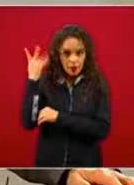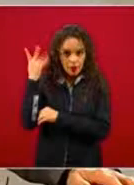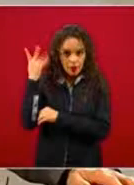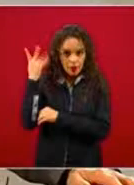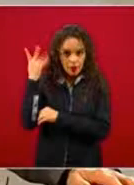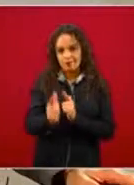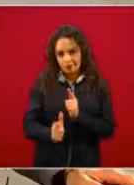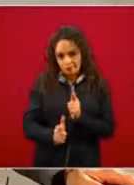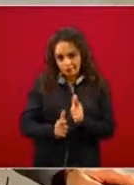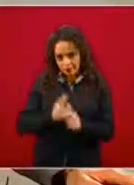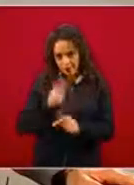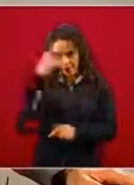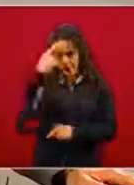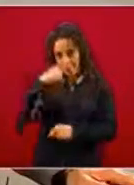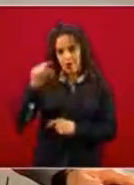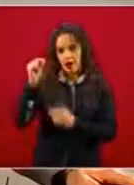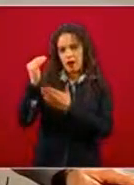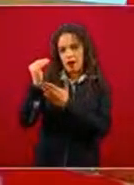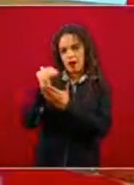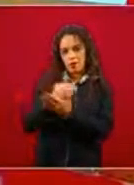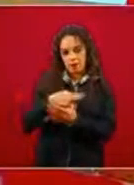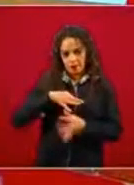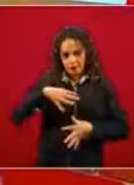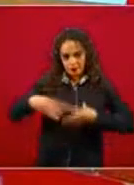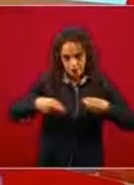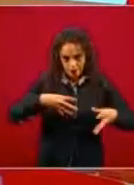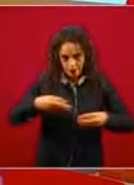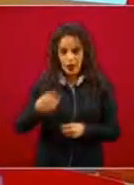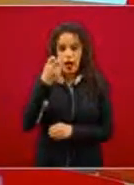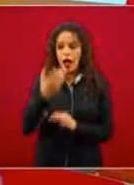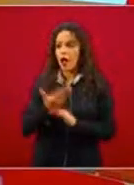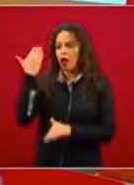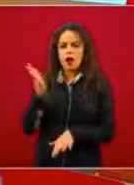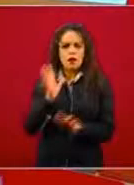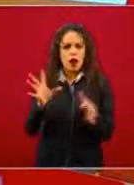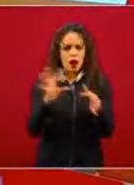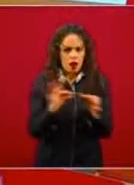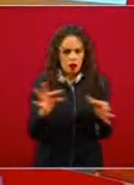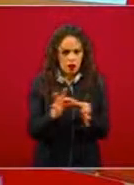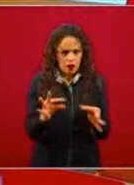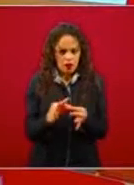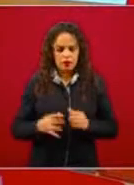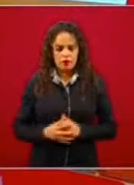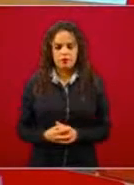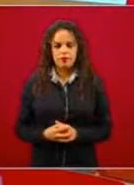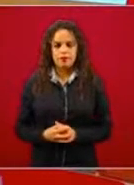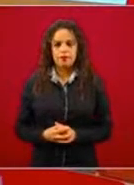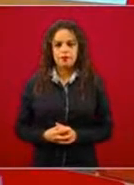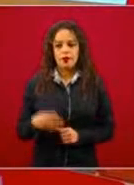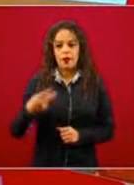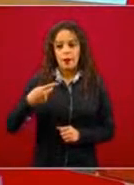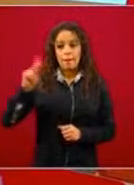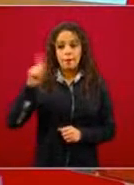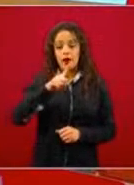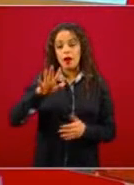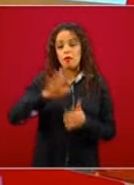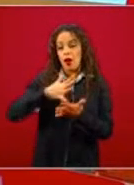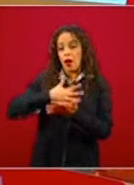to happen very, very fast, but the decrease continues to be a progressive decrease. And we did say this,